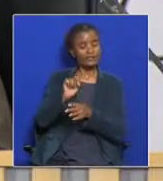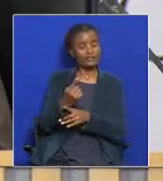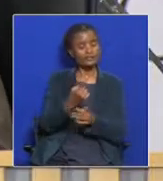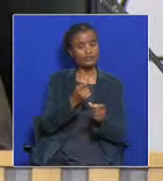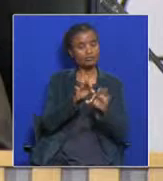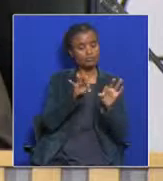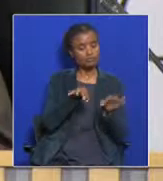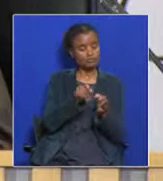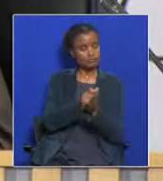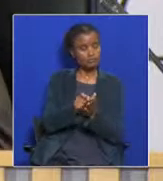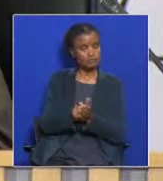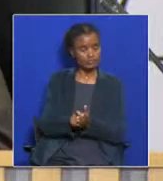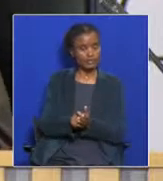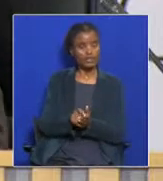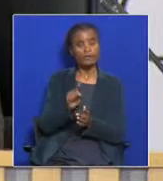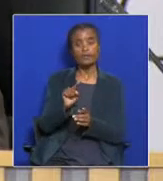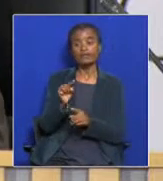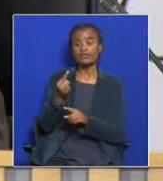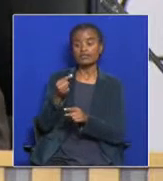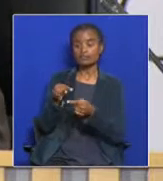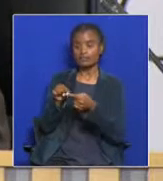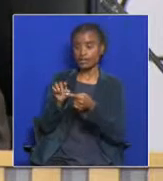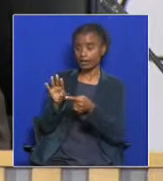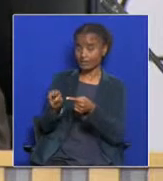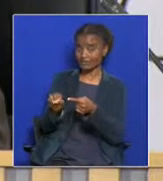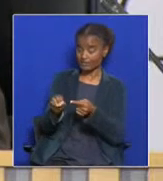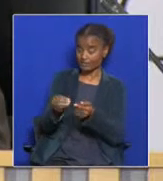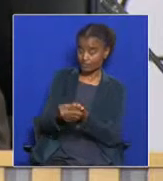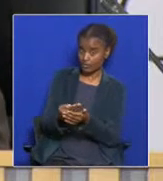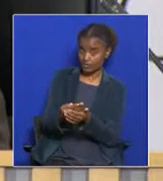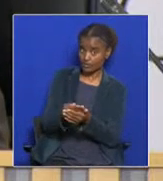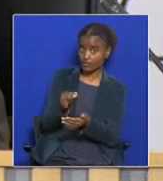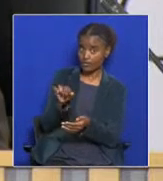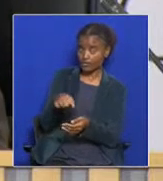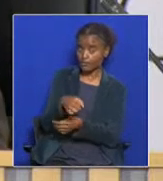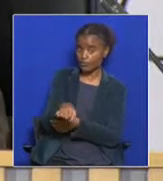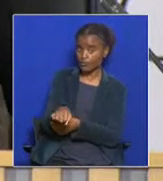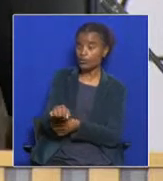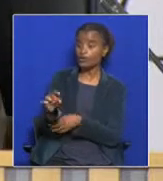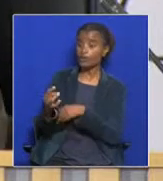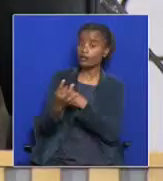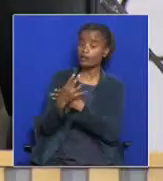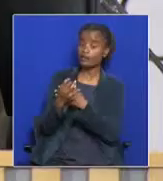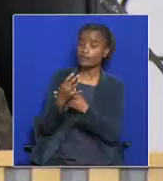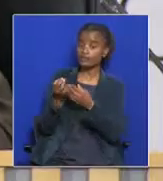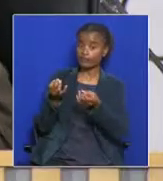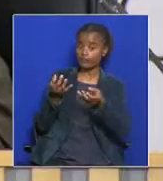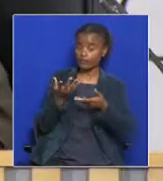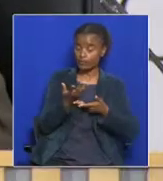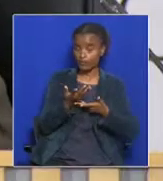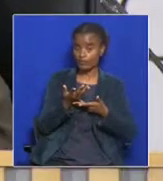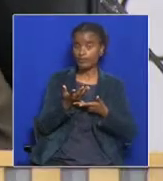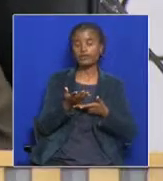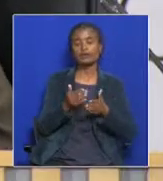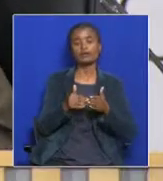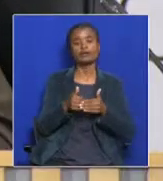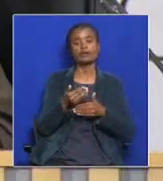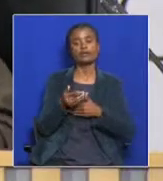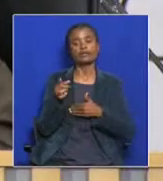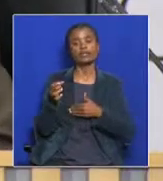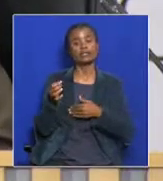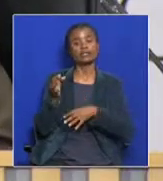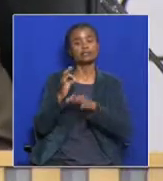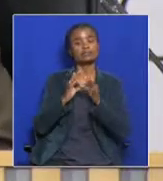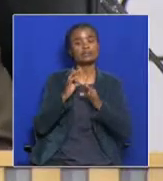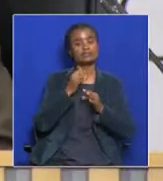possible? And when he did give me advice, that's when he did point out, no, I'm not the analyst here. You know, there's